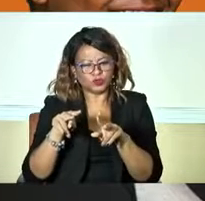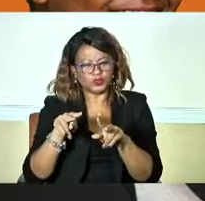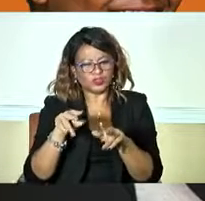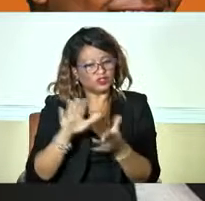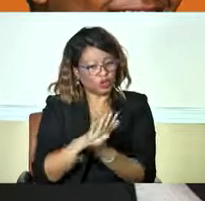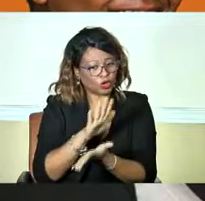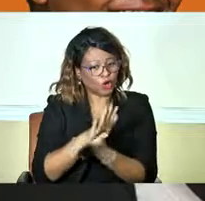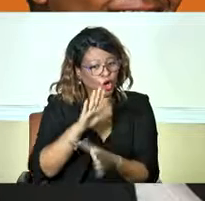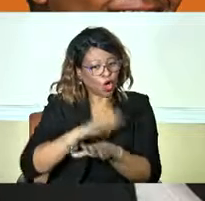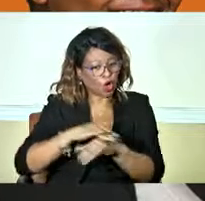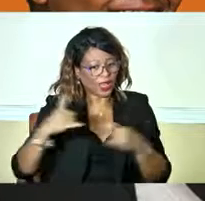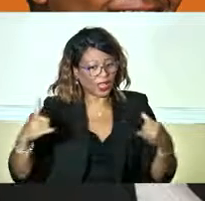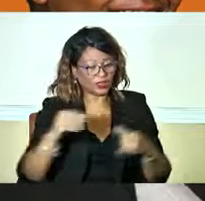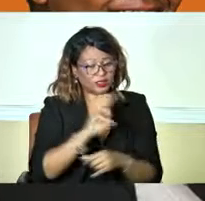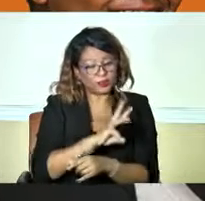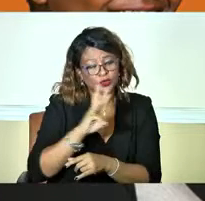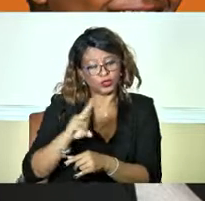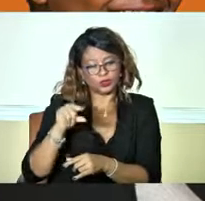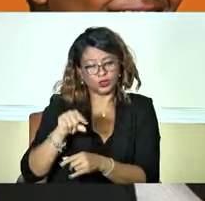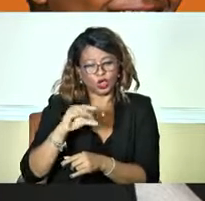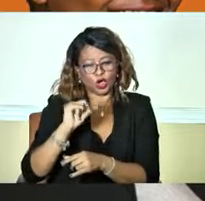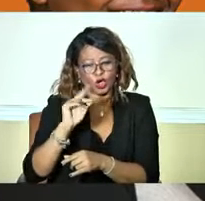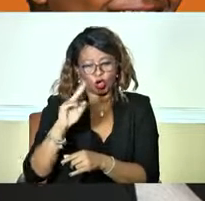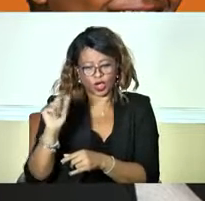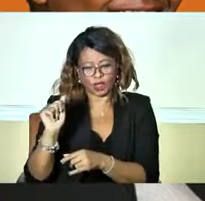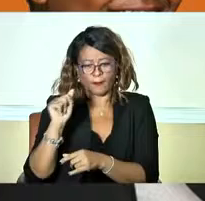online at